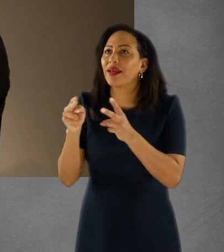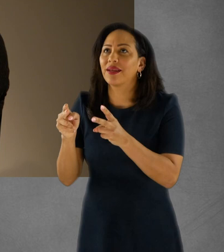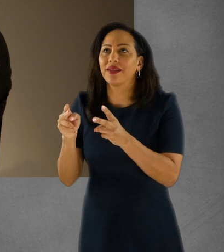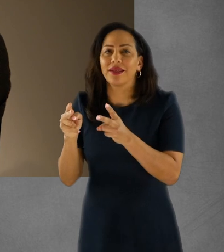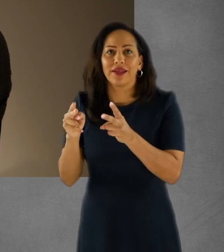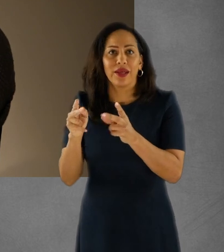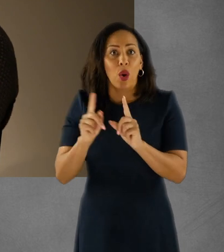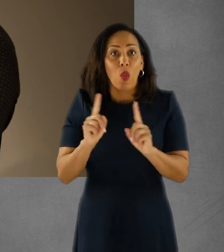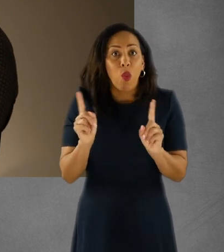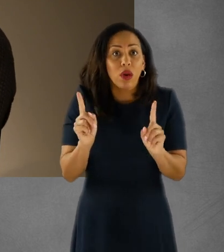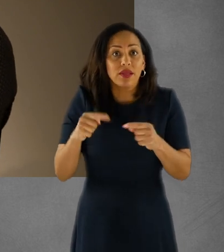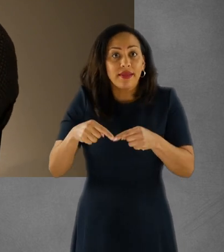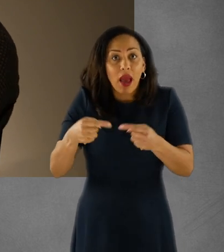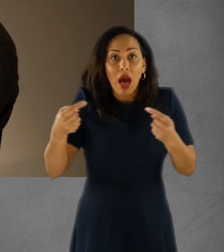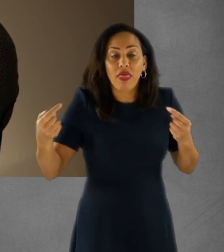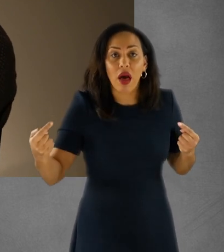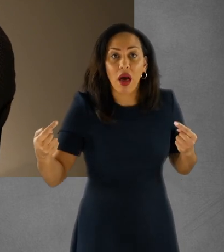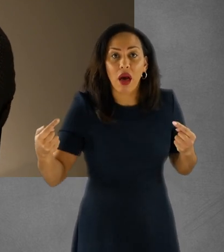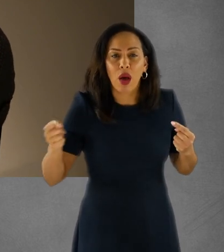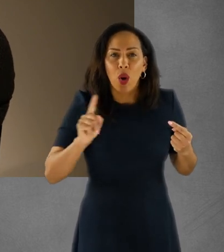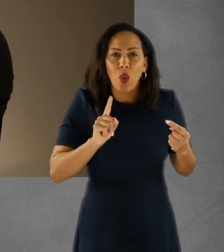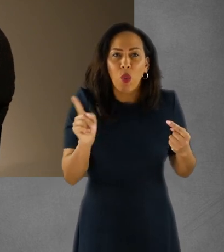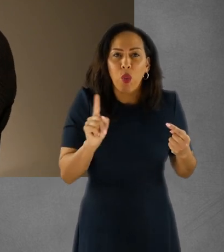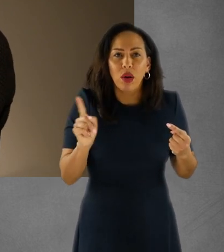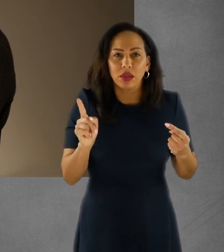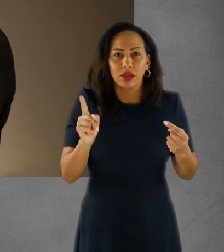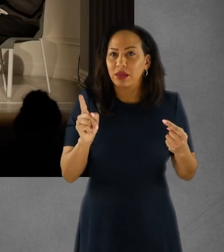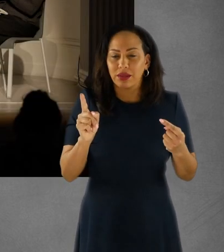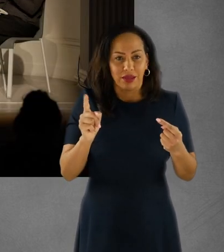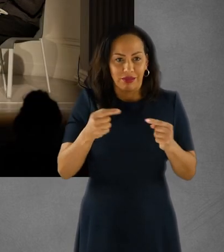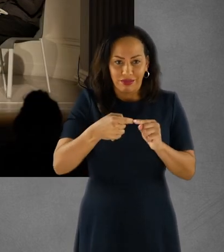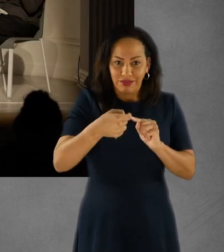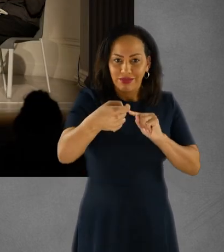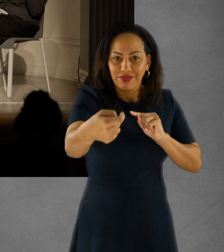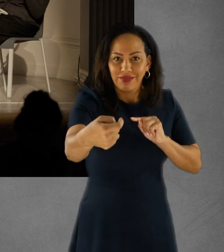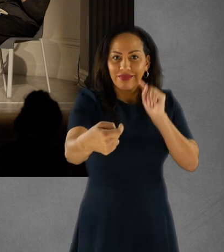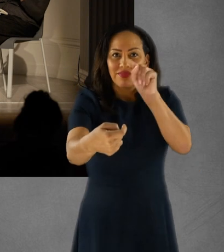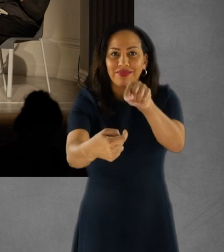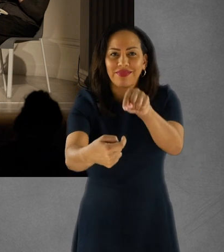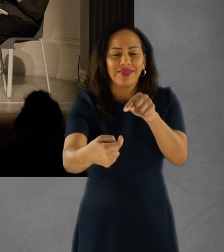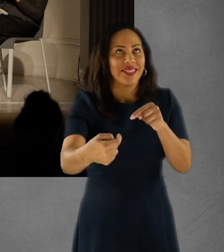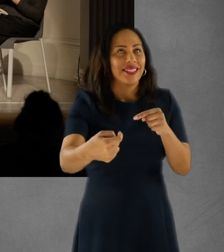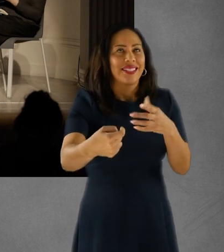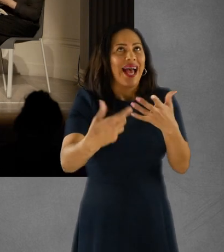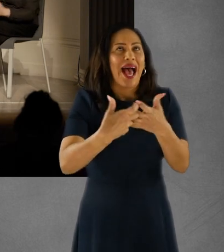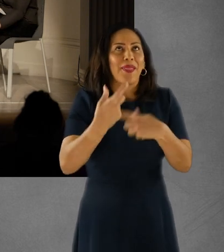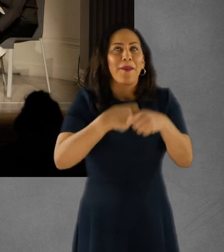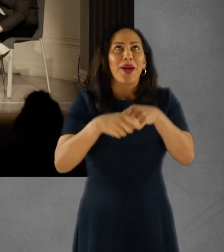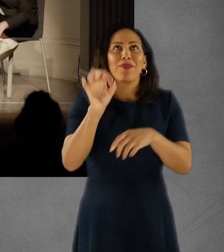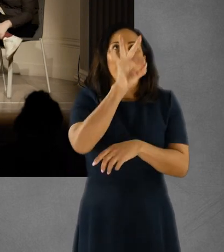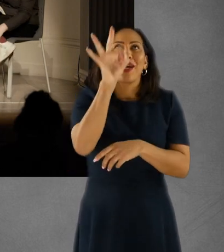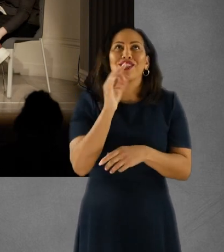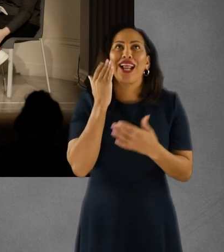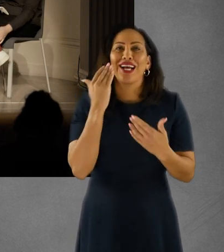what is the radical other, what is the self, what is the border and the boundary between the two. I have no idea how to formulate that into a question,